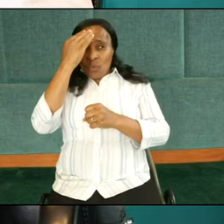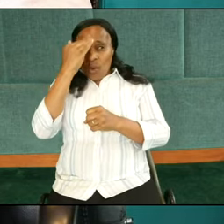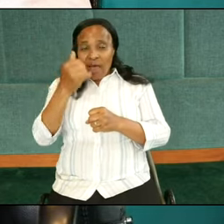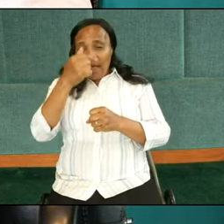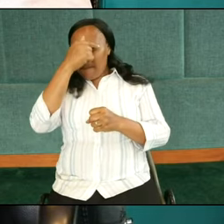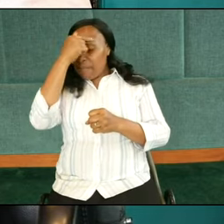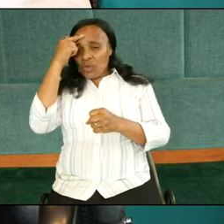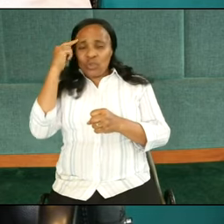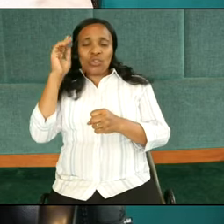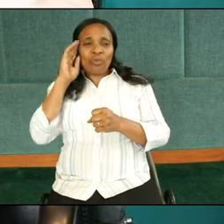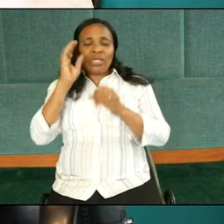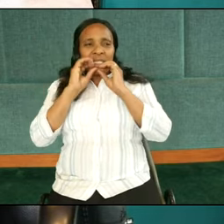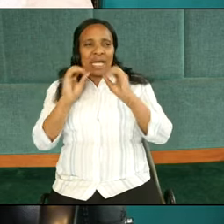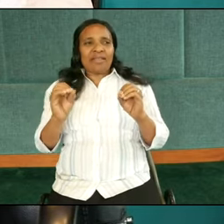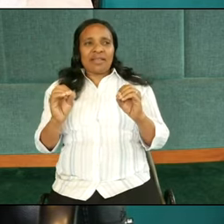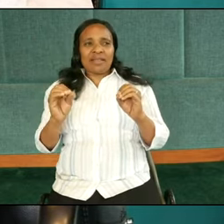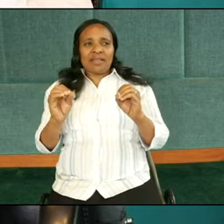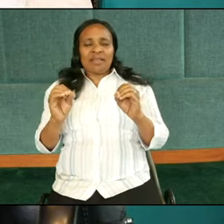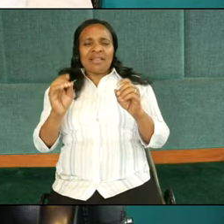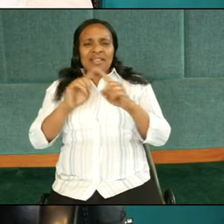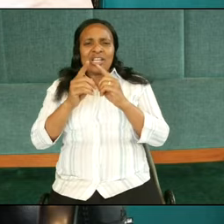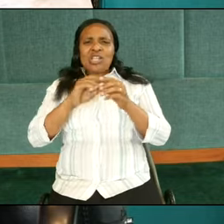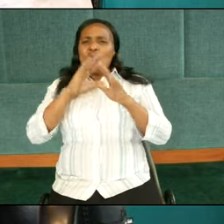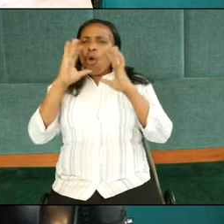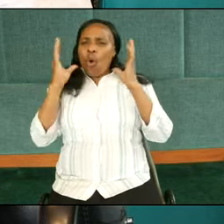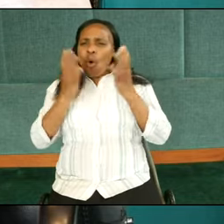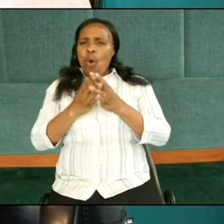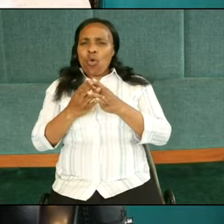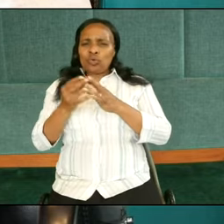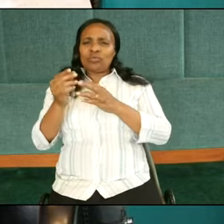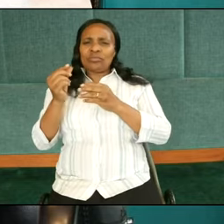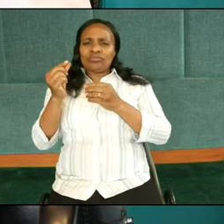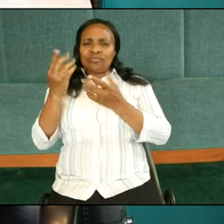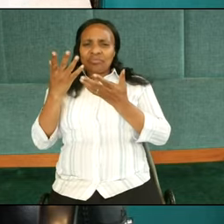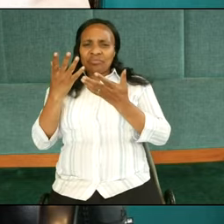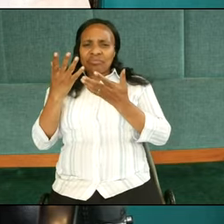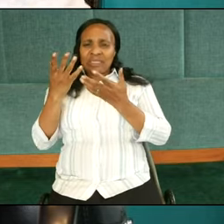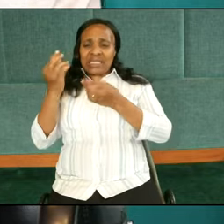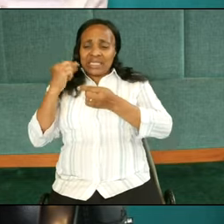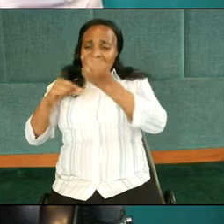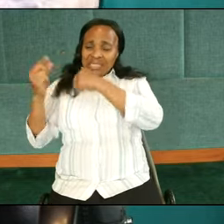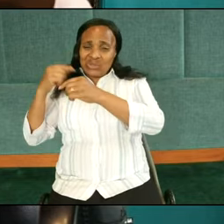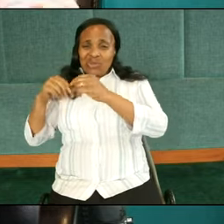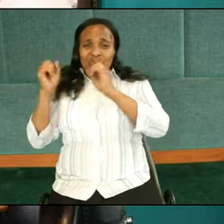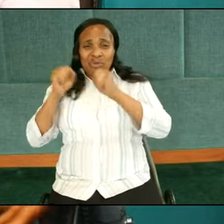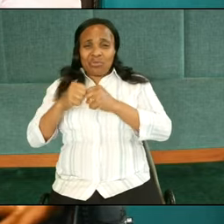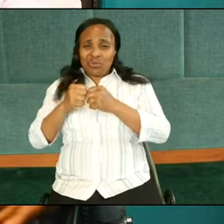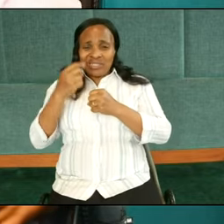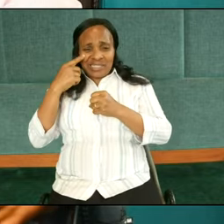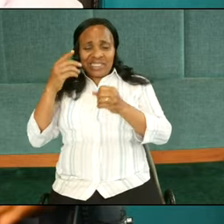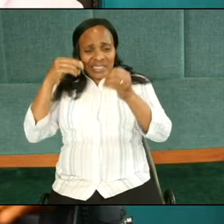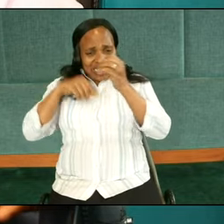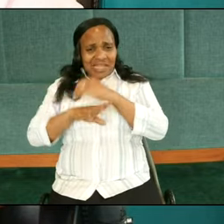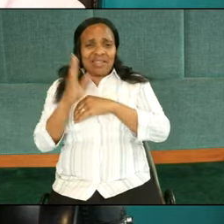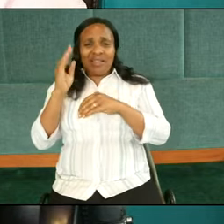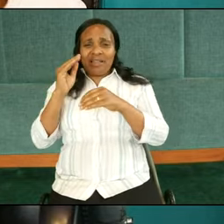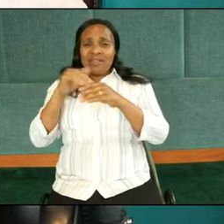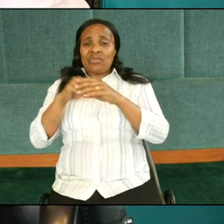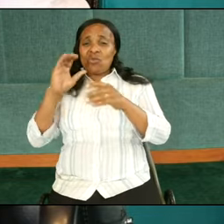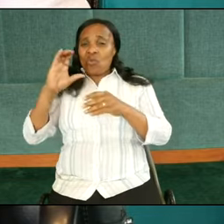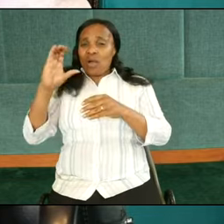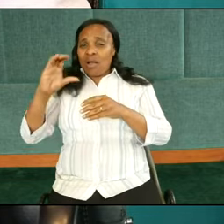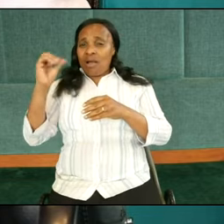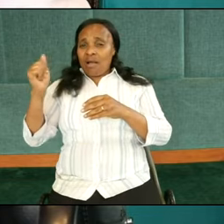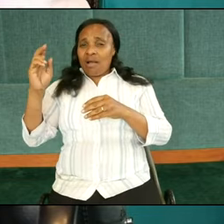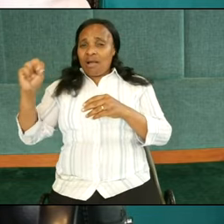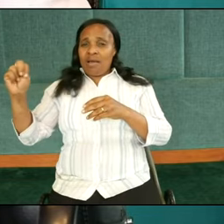whole disobedience, yes, and a whole generation had to be decimated so that the new generation can now get into Canaan. And